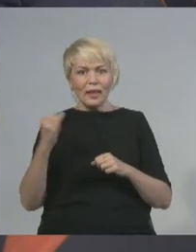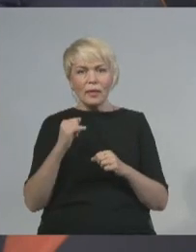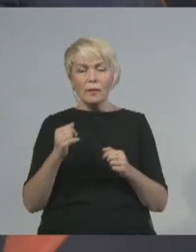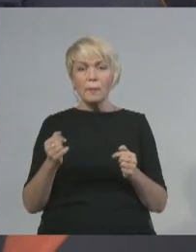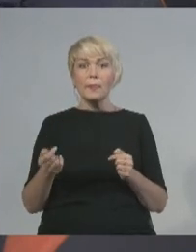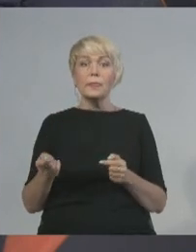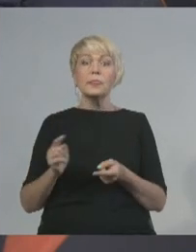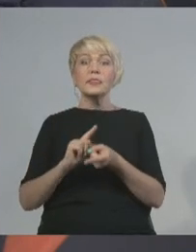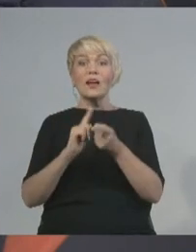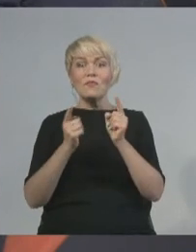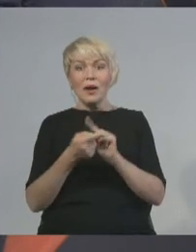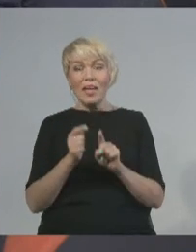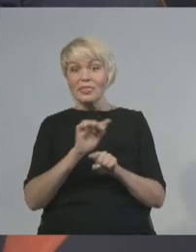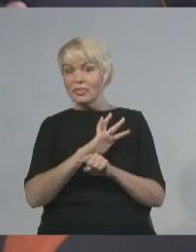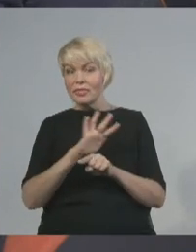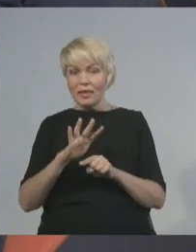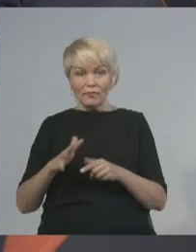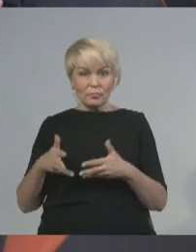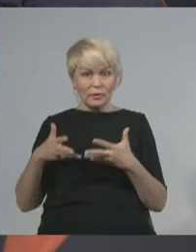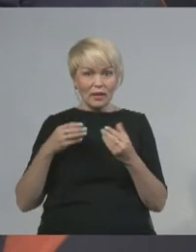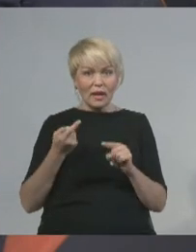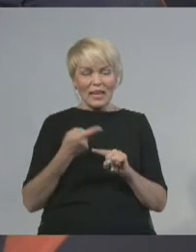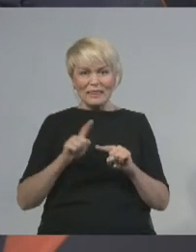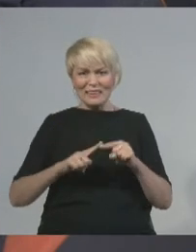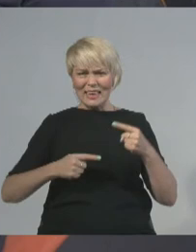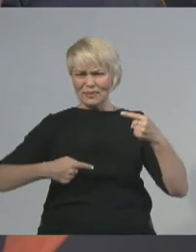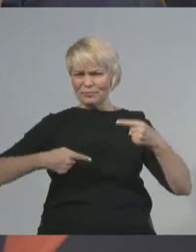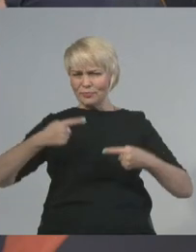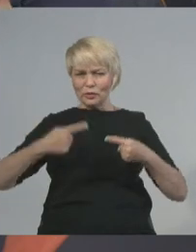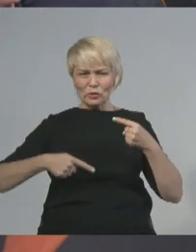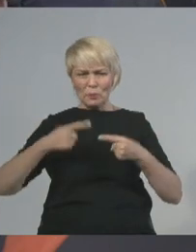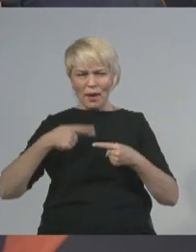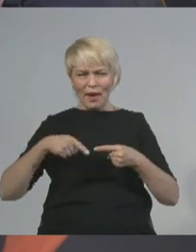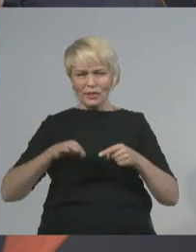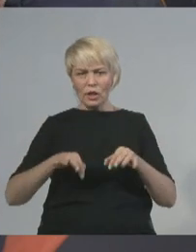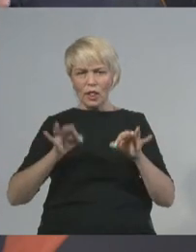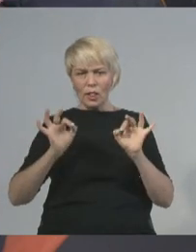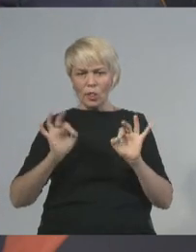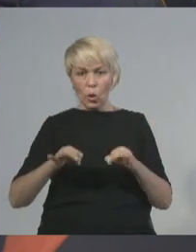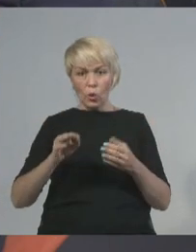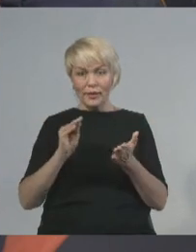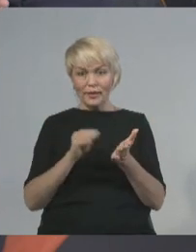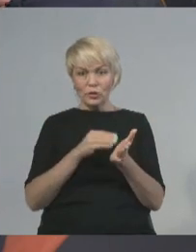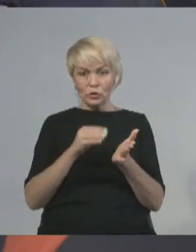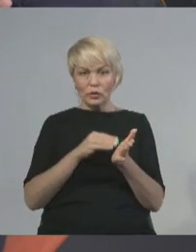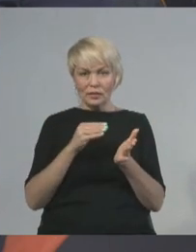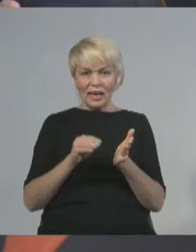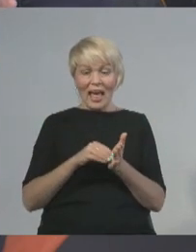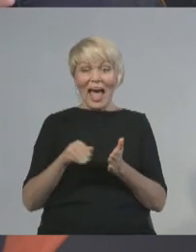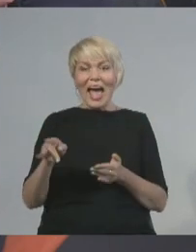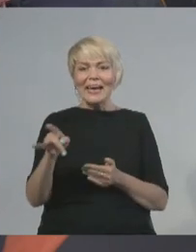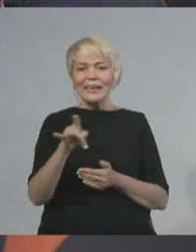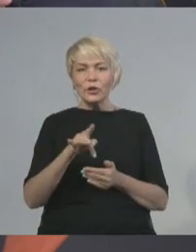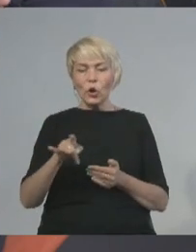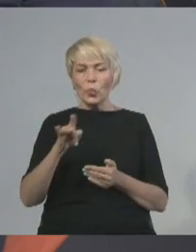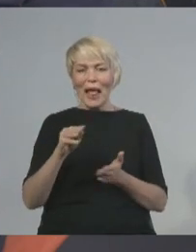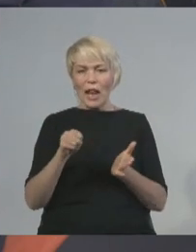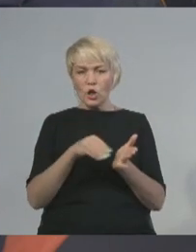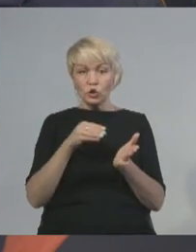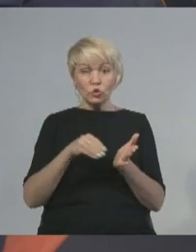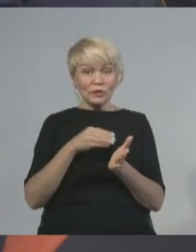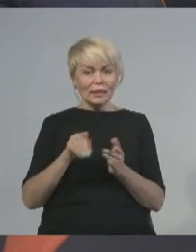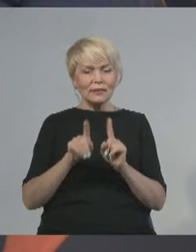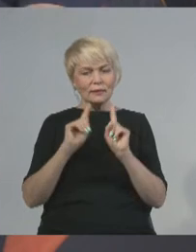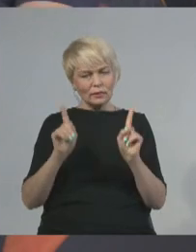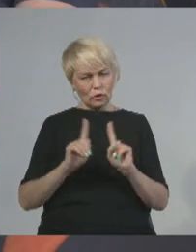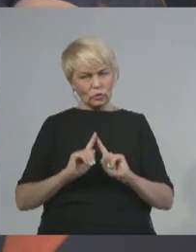for paywall even you know even if it's high profile investigation it shouldn't be under payroll anyway because contradicts the